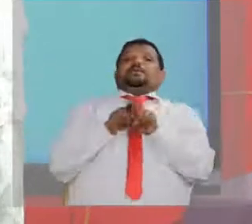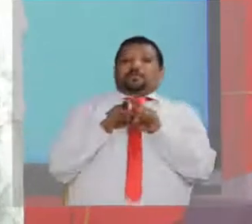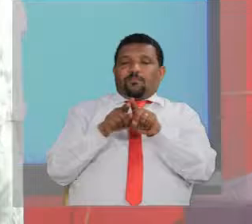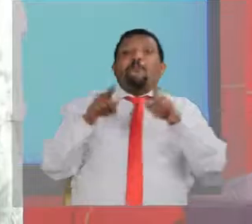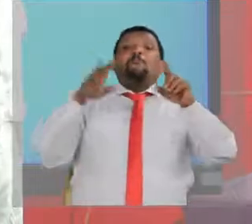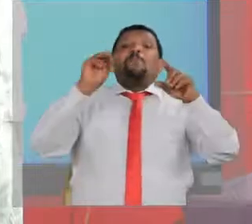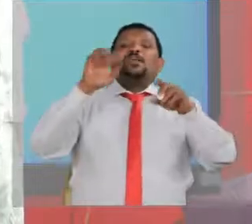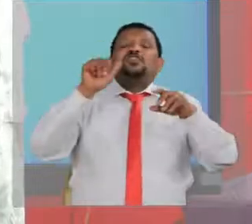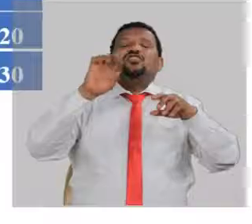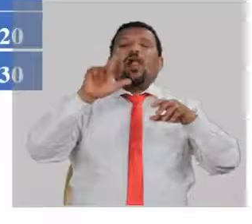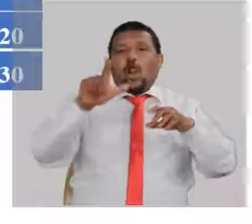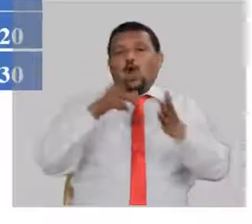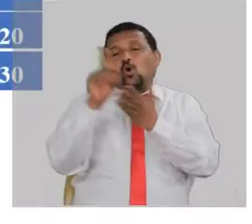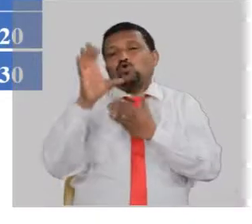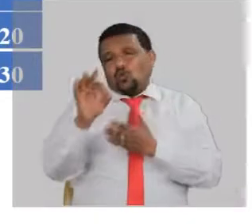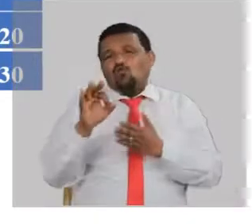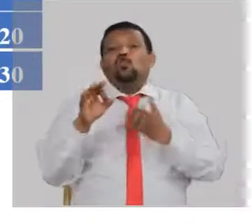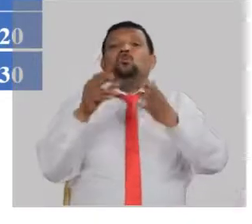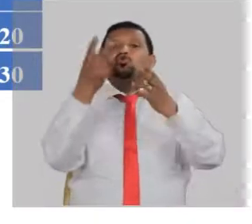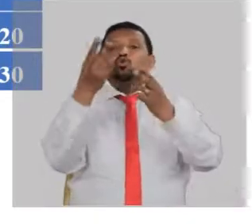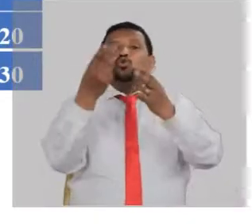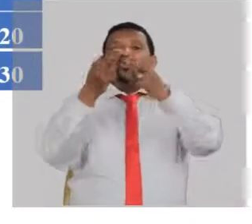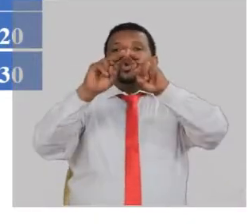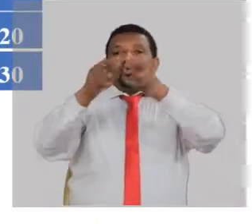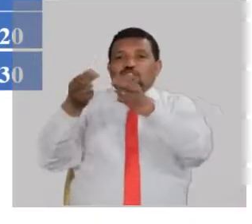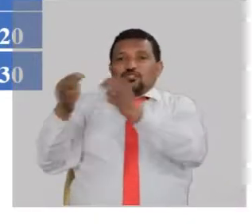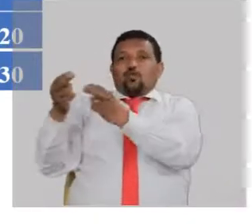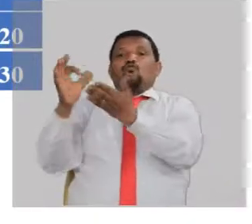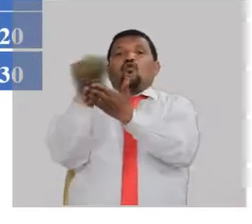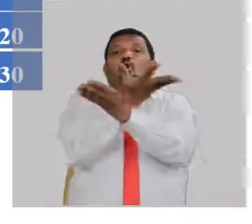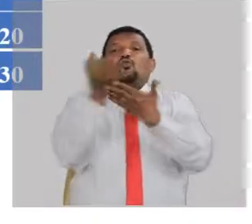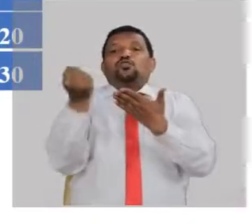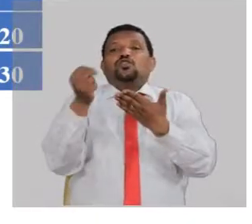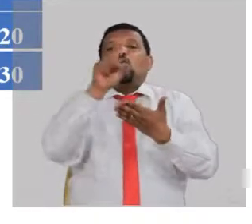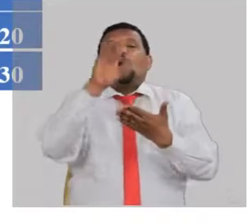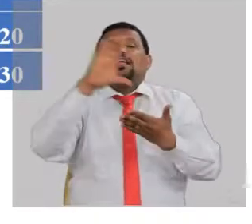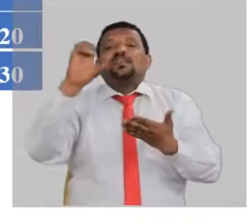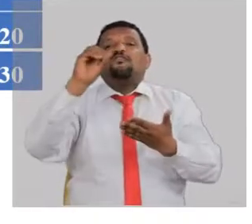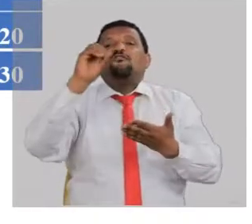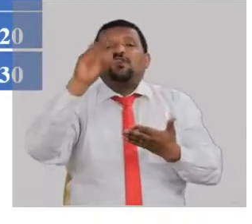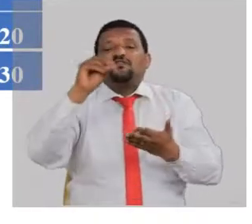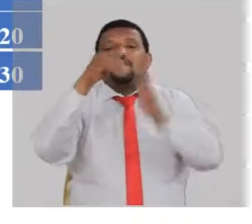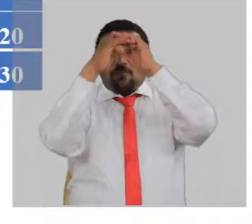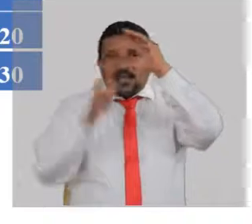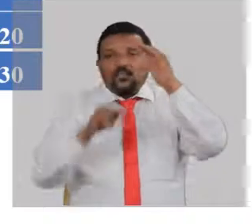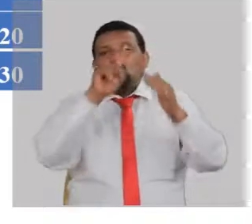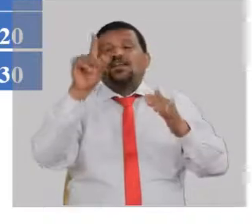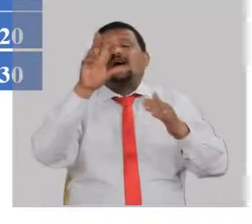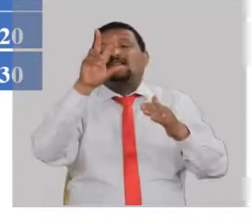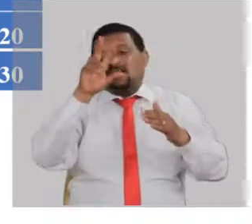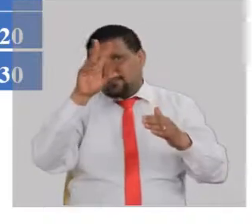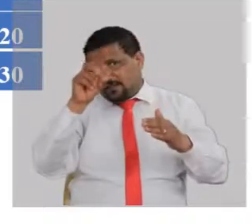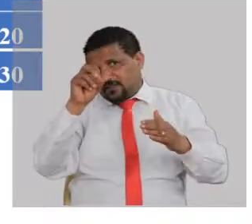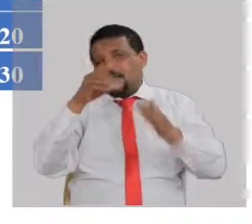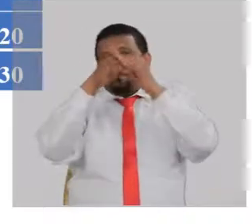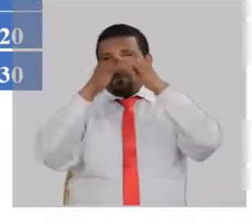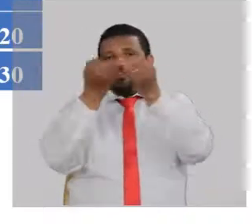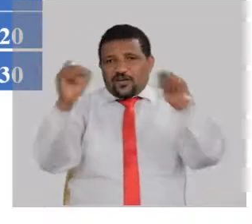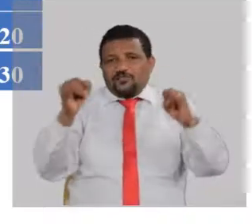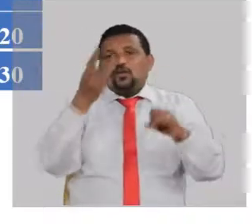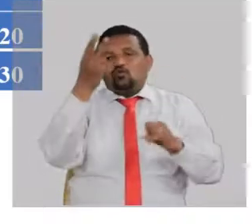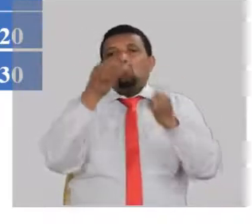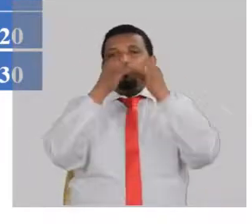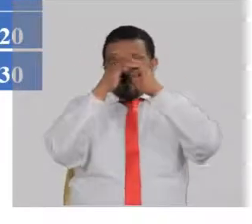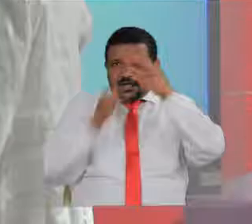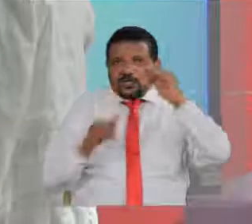the marginal cost of producing 2 units of a commodity is 150 minus 130 divided by 2